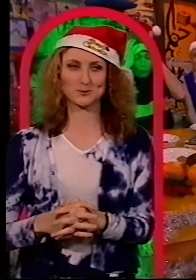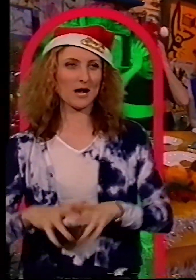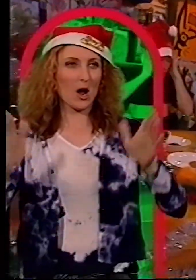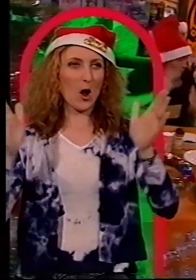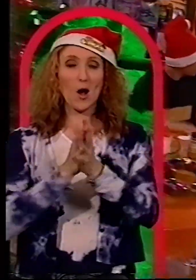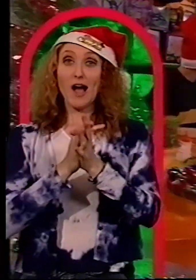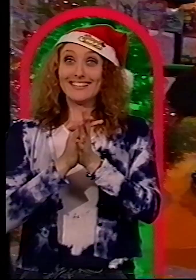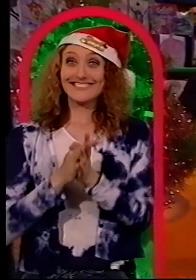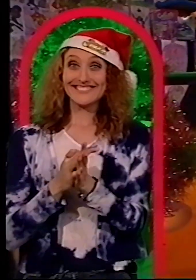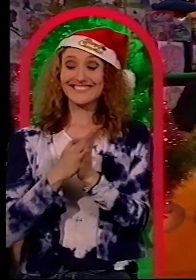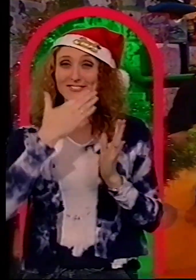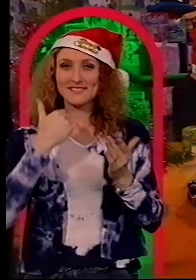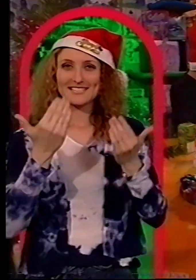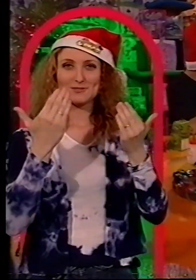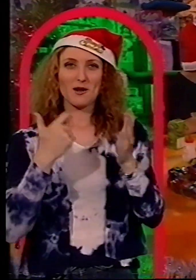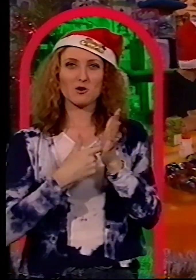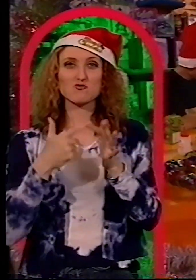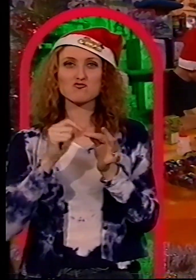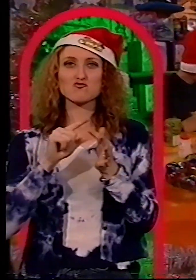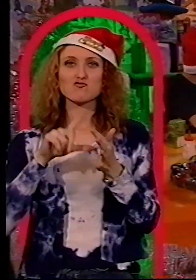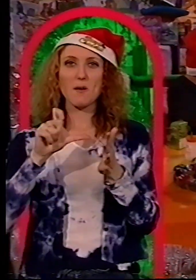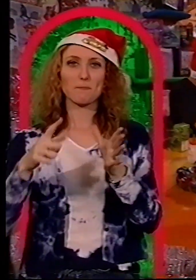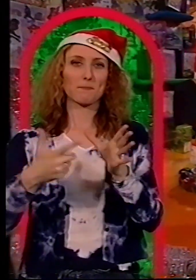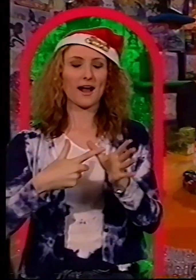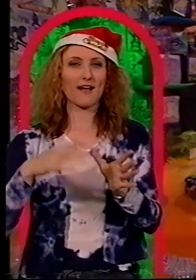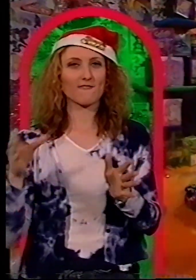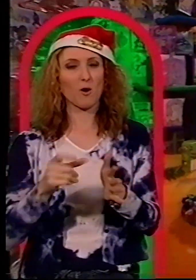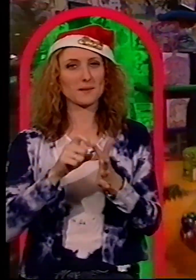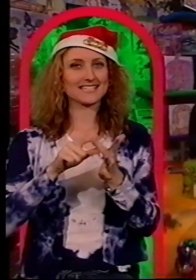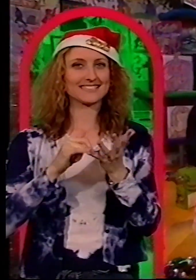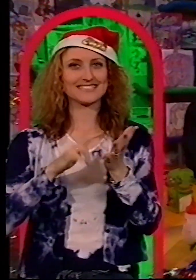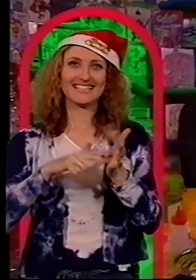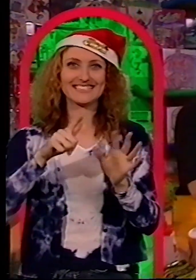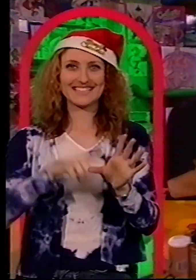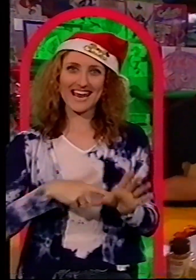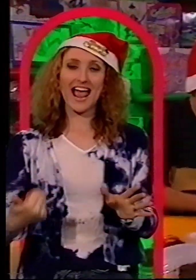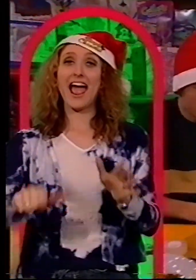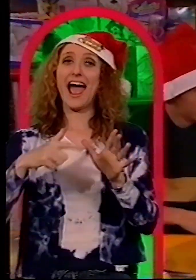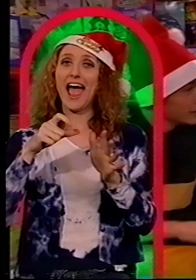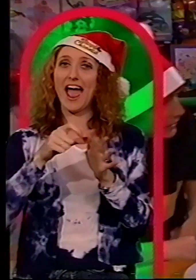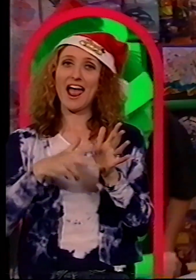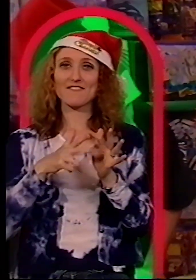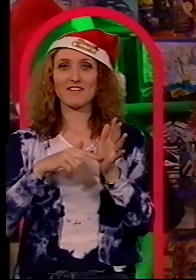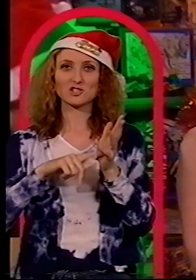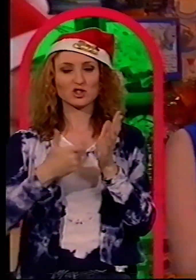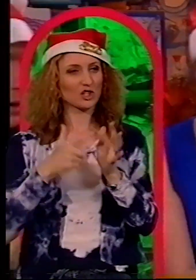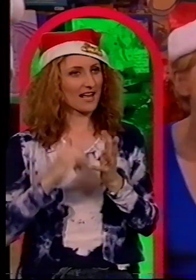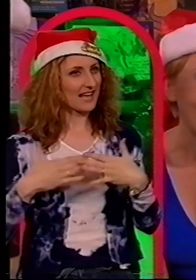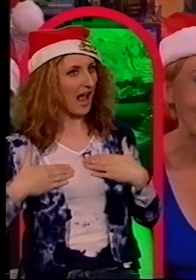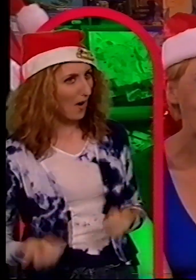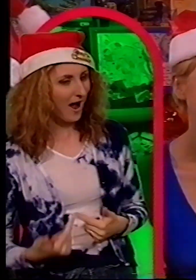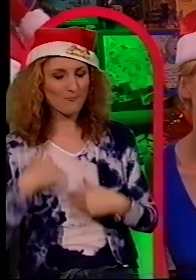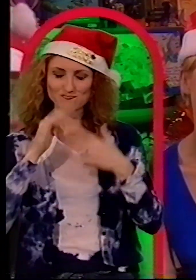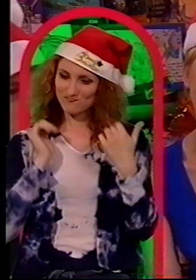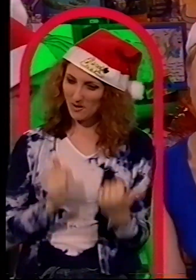a rush. Whoa, whoa, please welcome Rebecca from Disney Adventures. How are you, Rebecca? It's a wonderful... Nice to meet you, Reb. How you going?